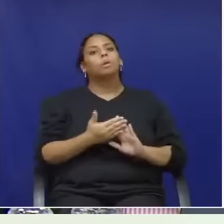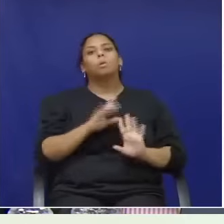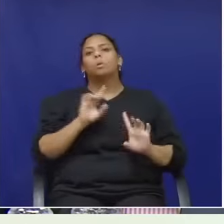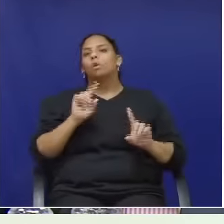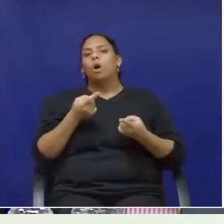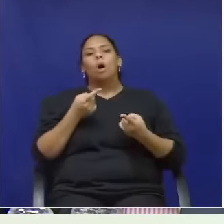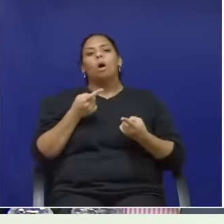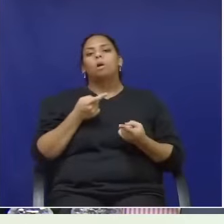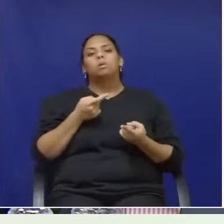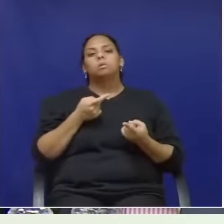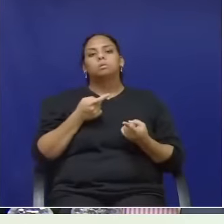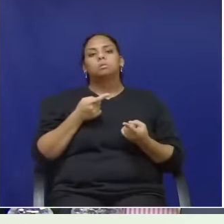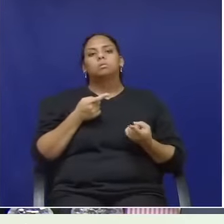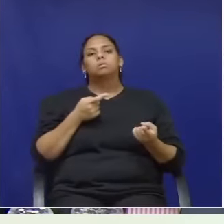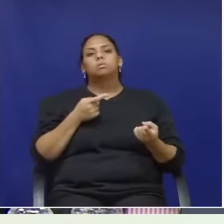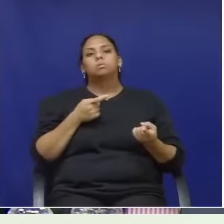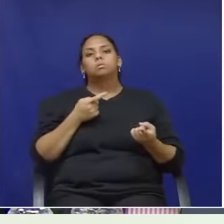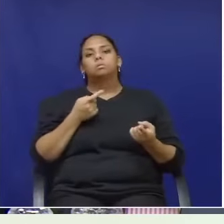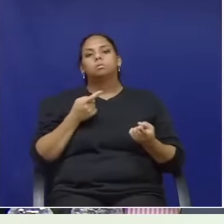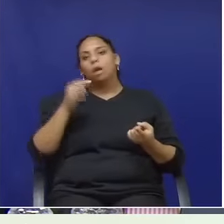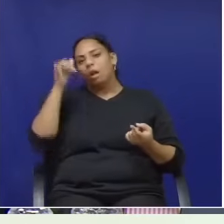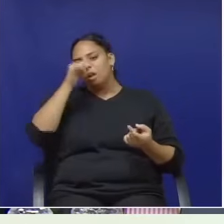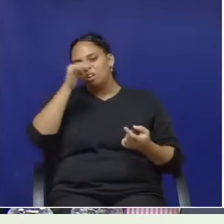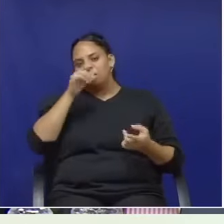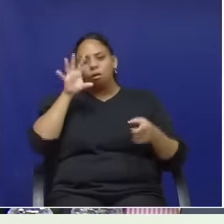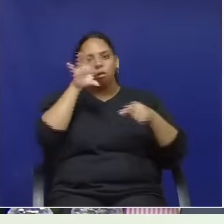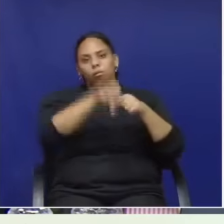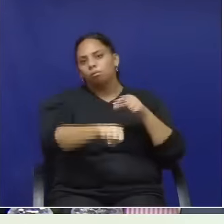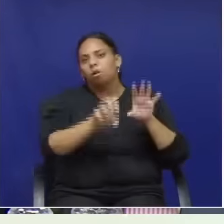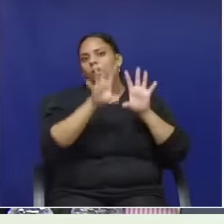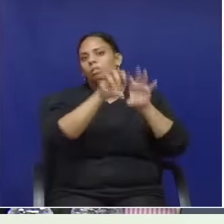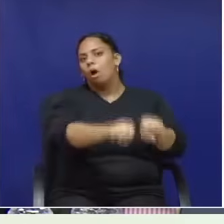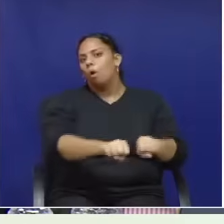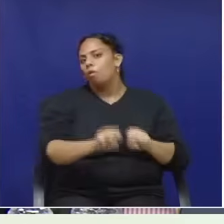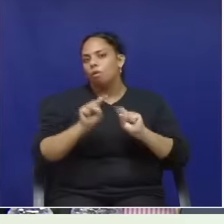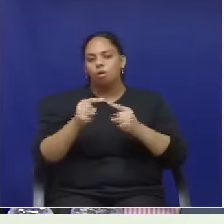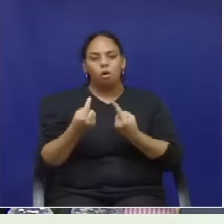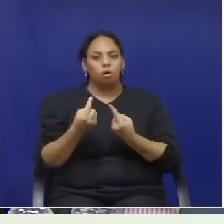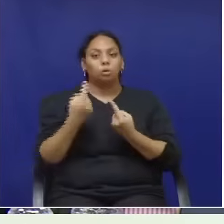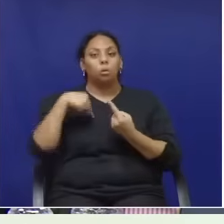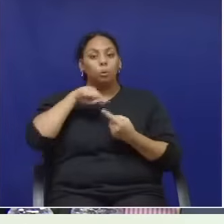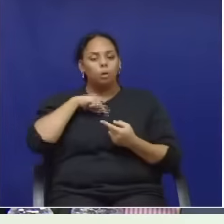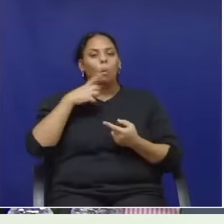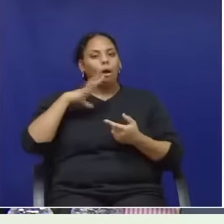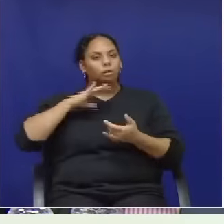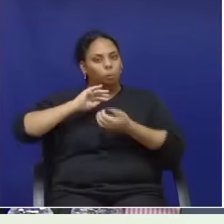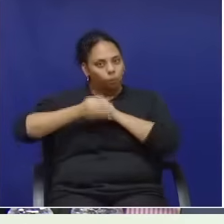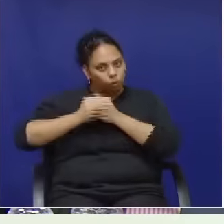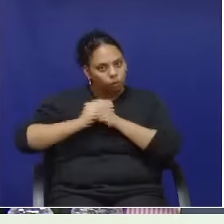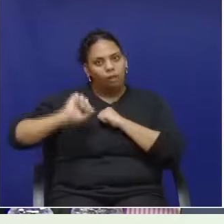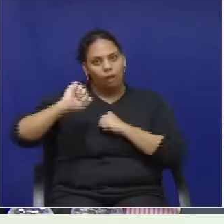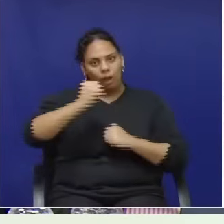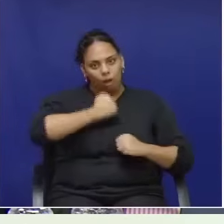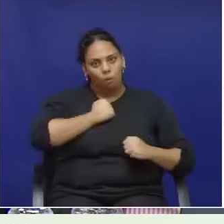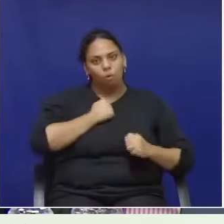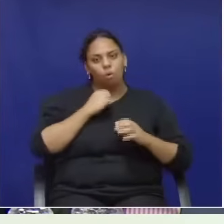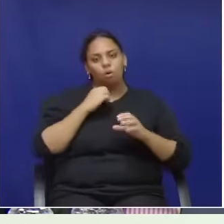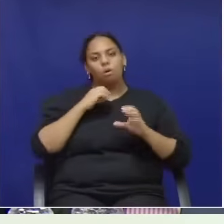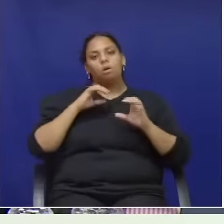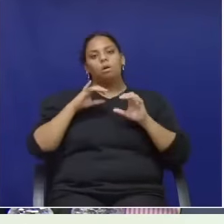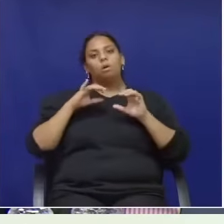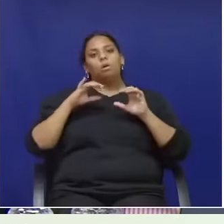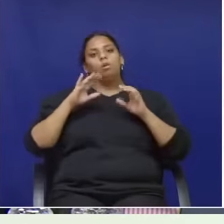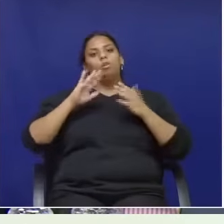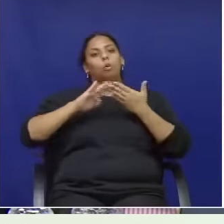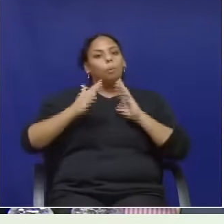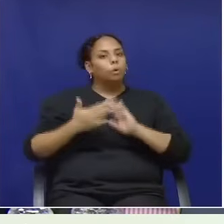be exploited by criminal networks. In that way, we will be able to protect our communities against these